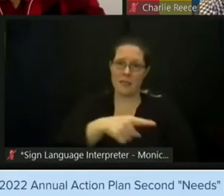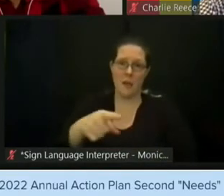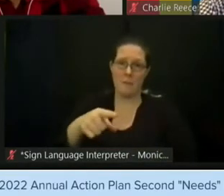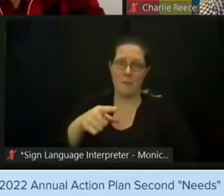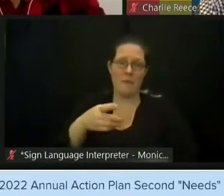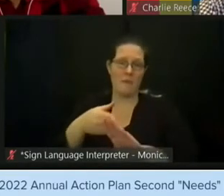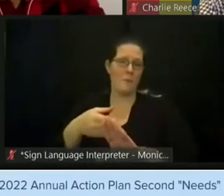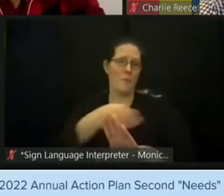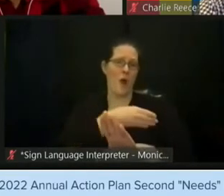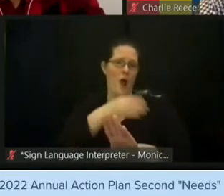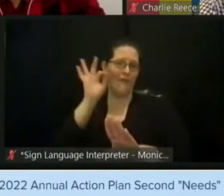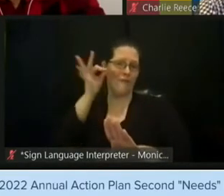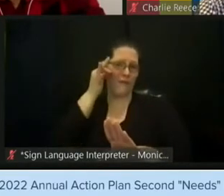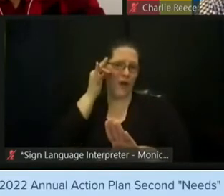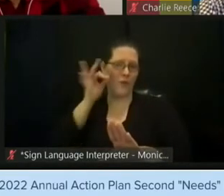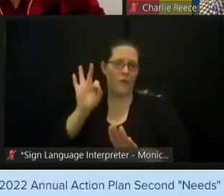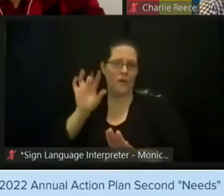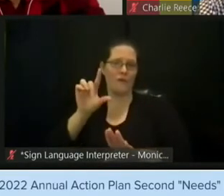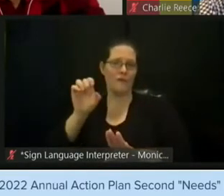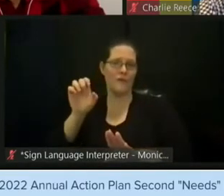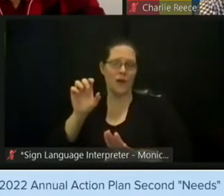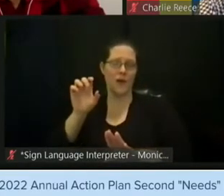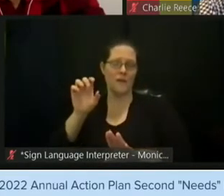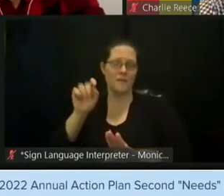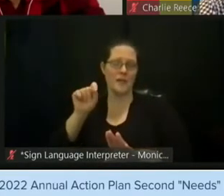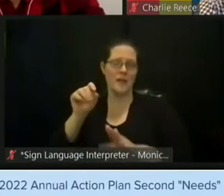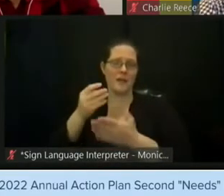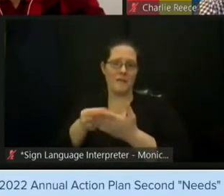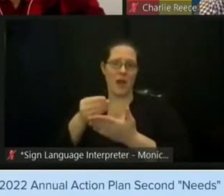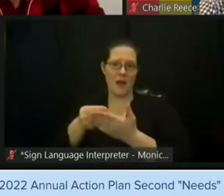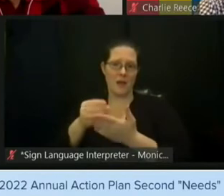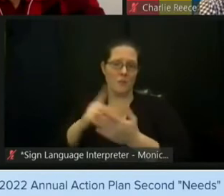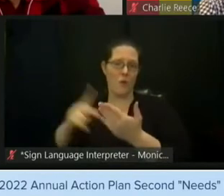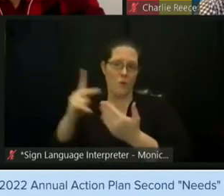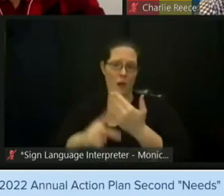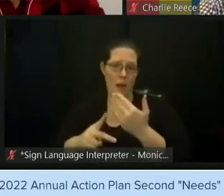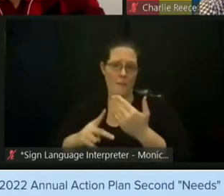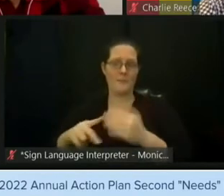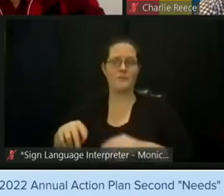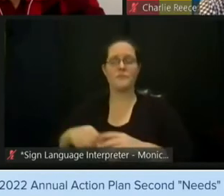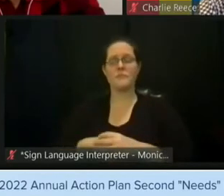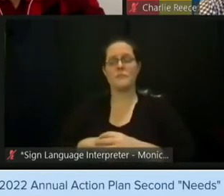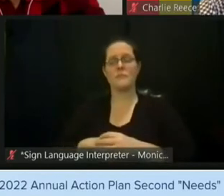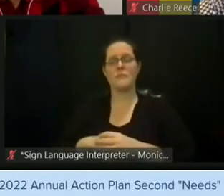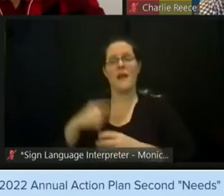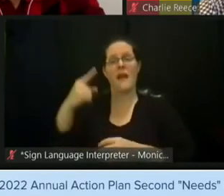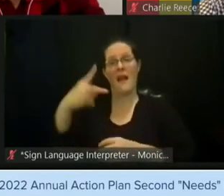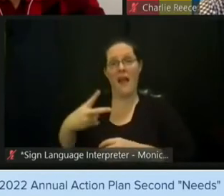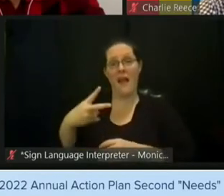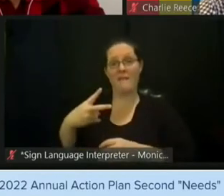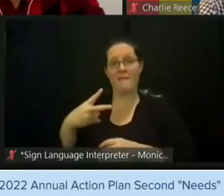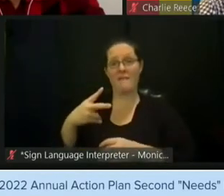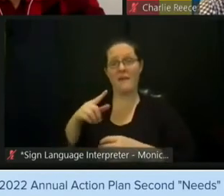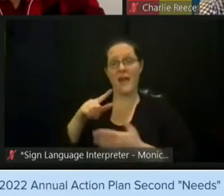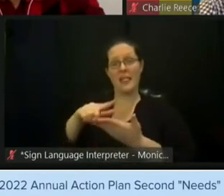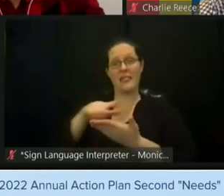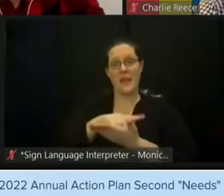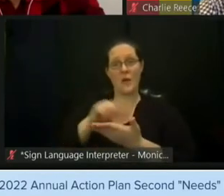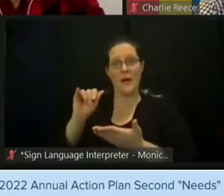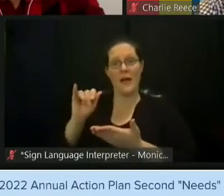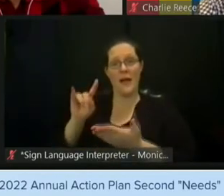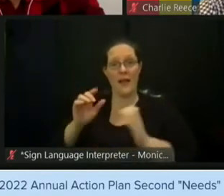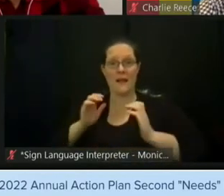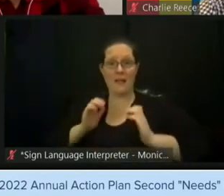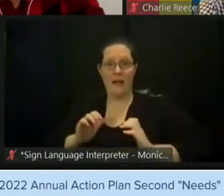prior federally funded HOPE program. About half of legal aid tenants, legal aid clients who